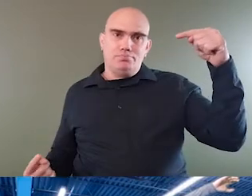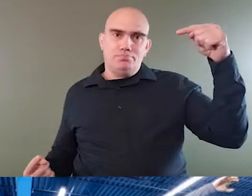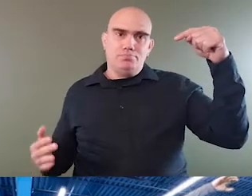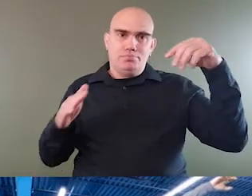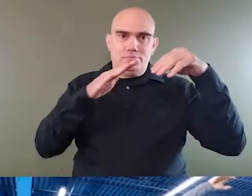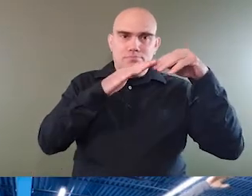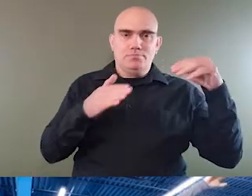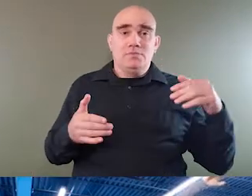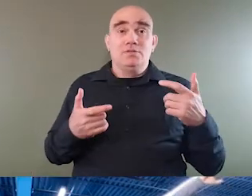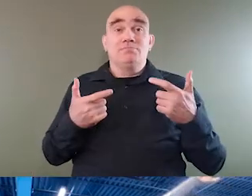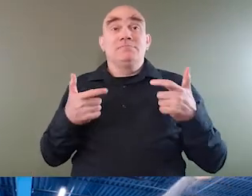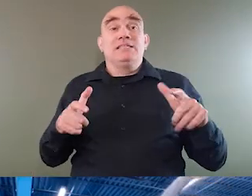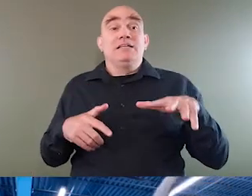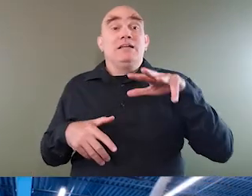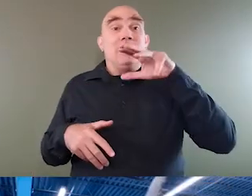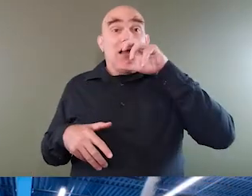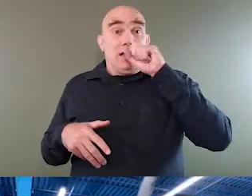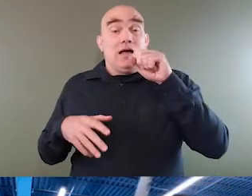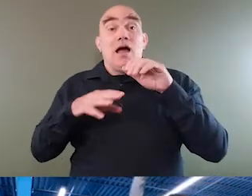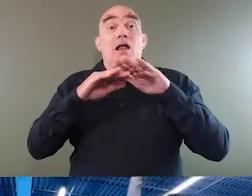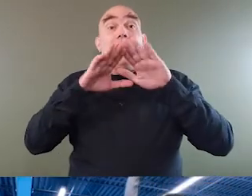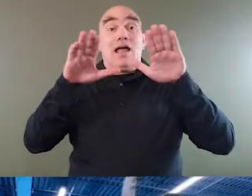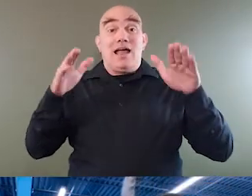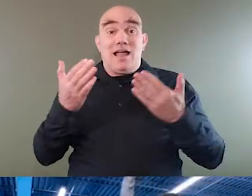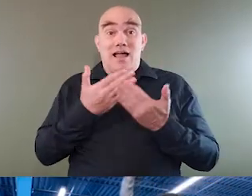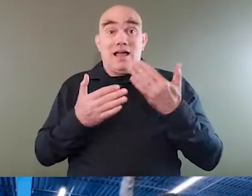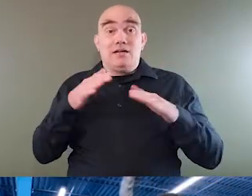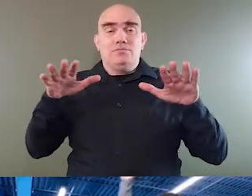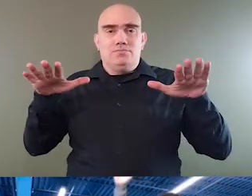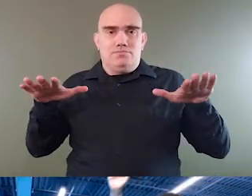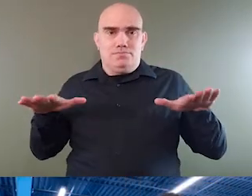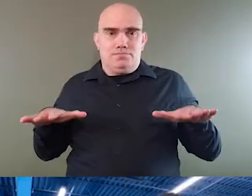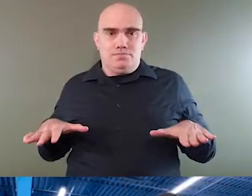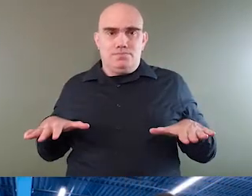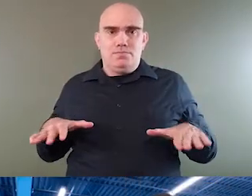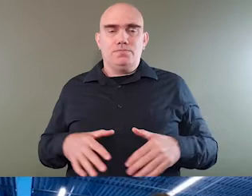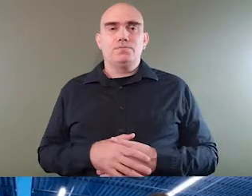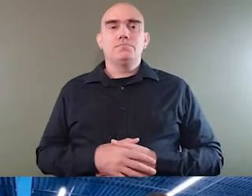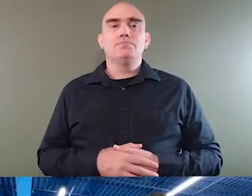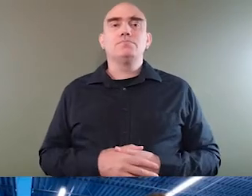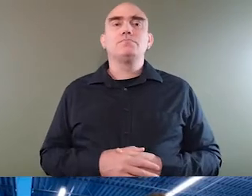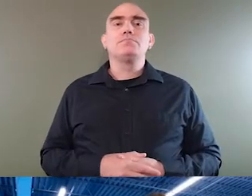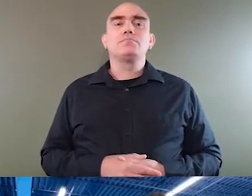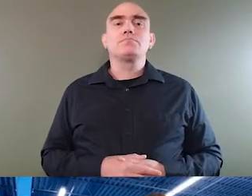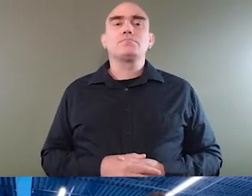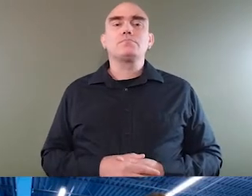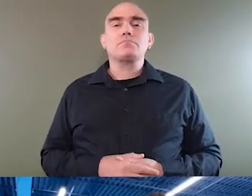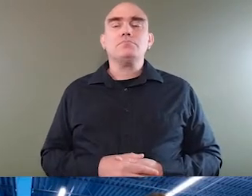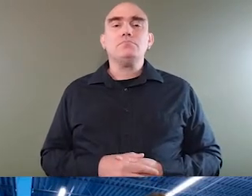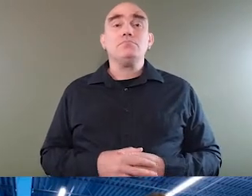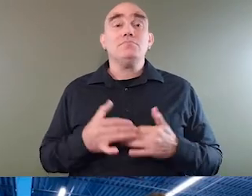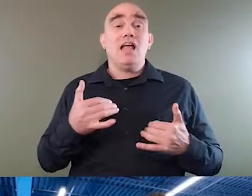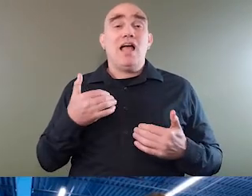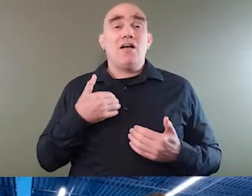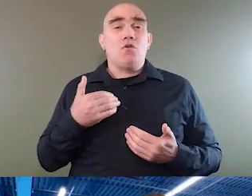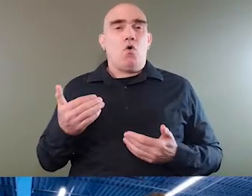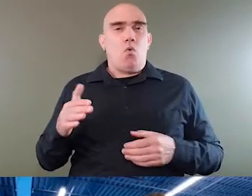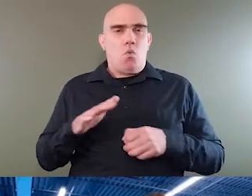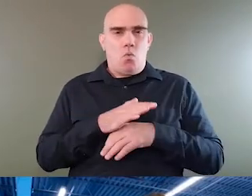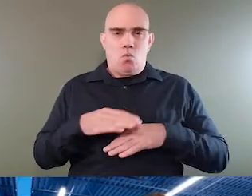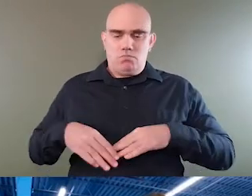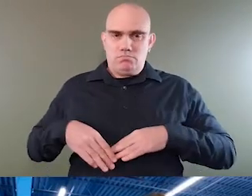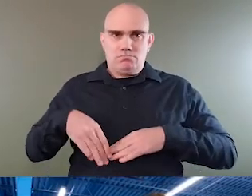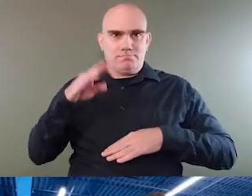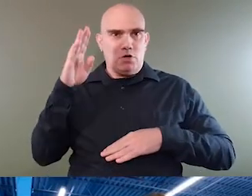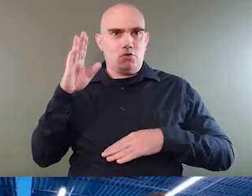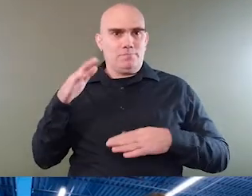And a nice big inhale and lower your hands down. All right, you've got all of